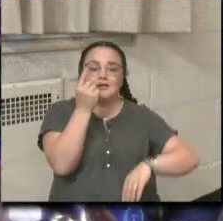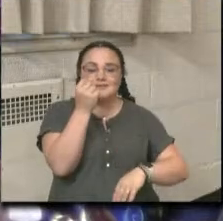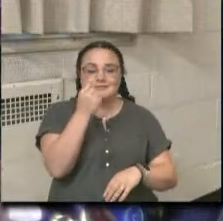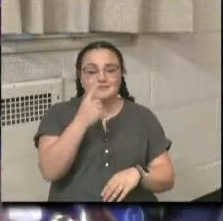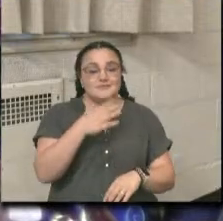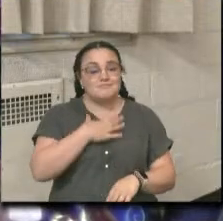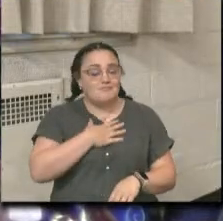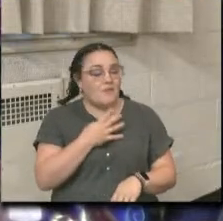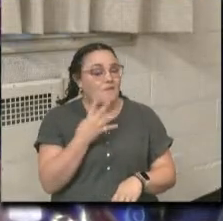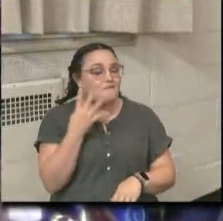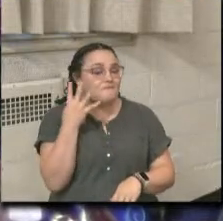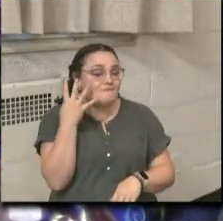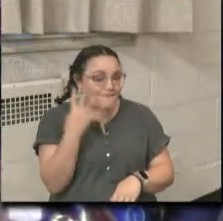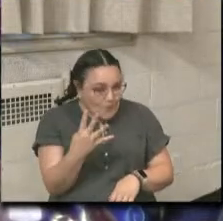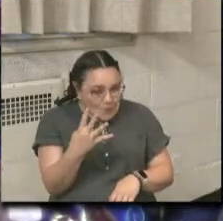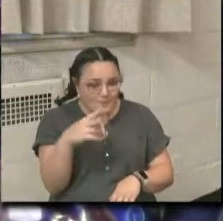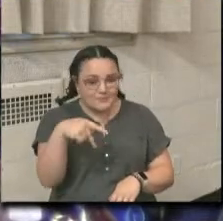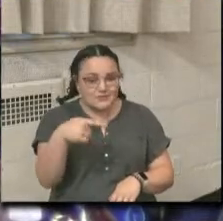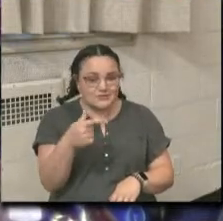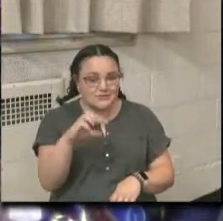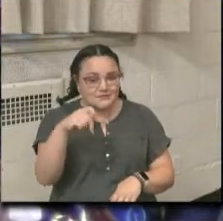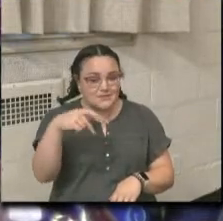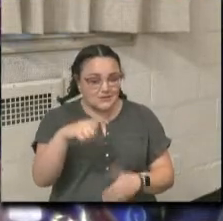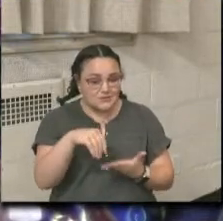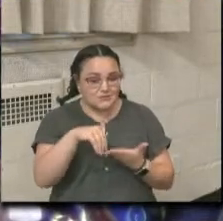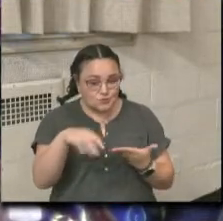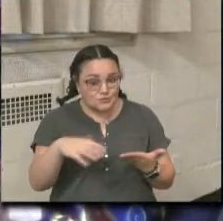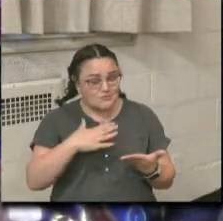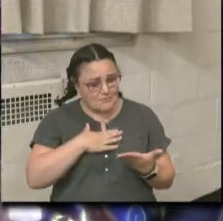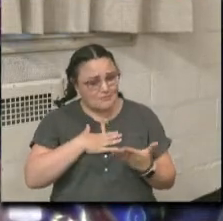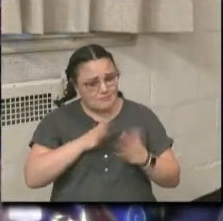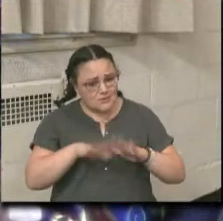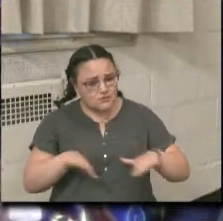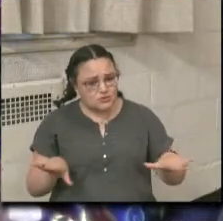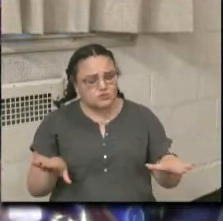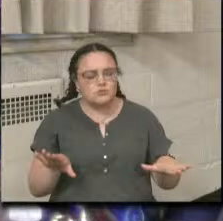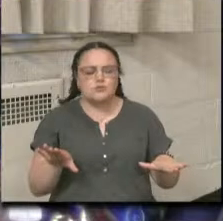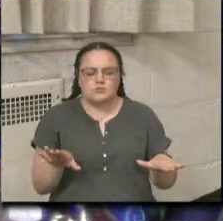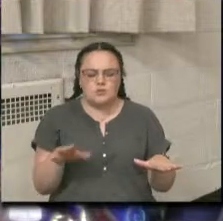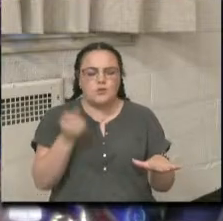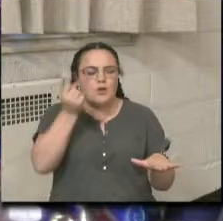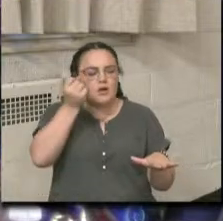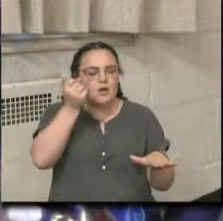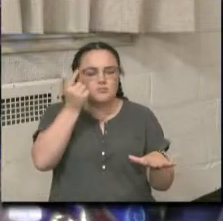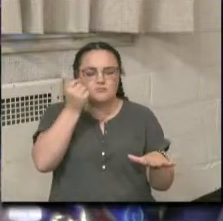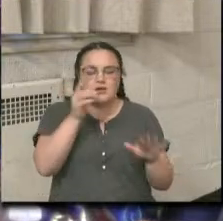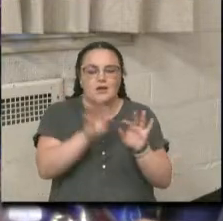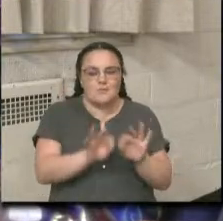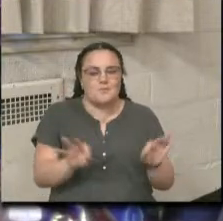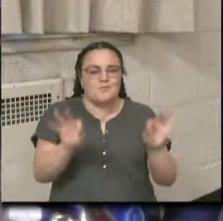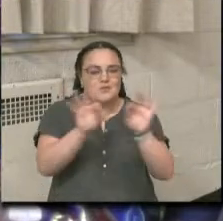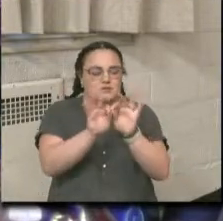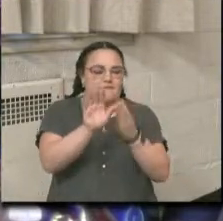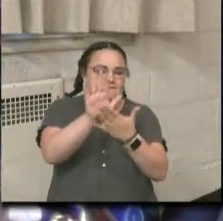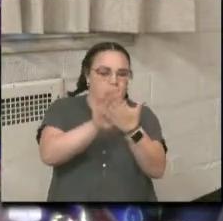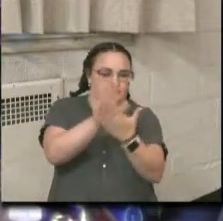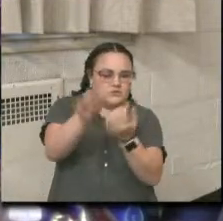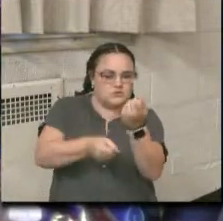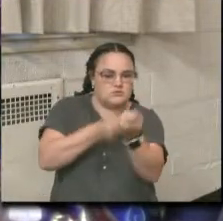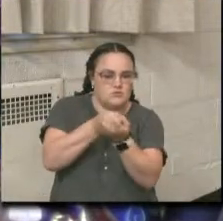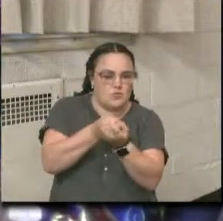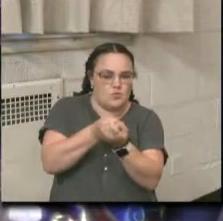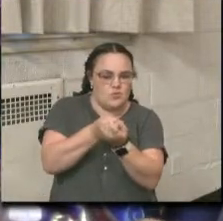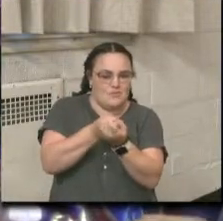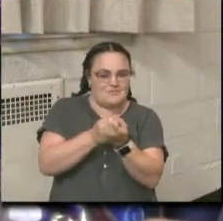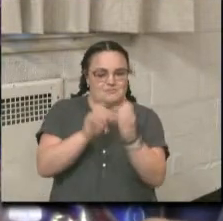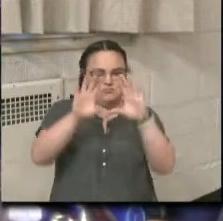4 PGCPS scholars, I understand the importance of person-centered support. I'm eager to work